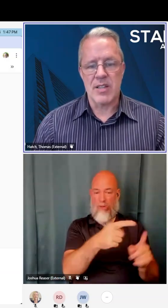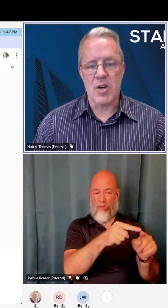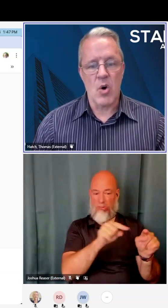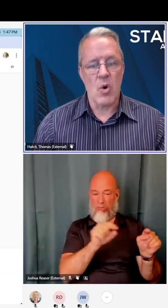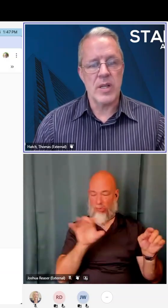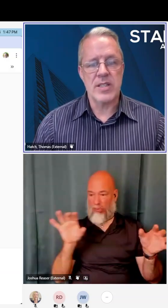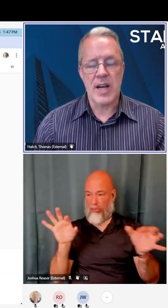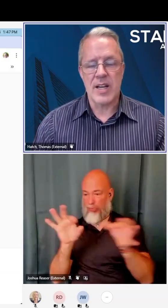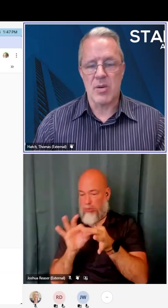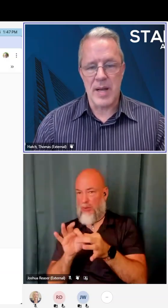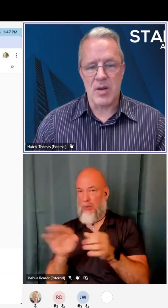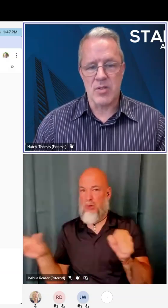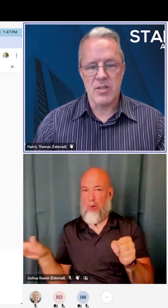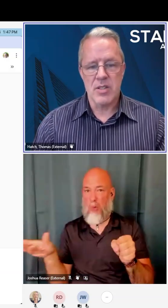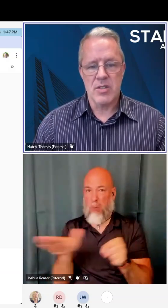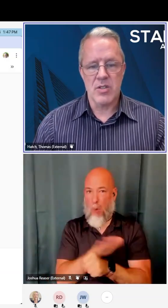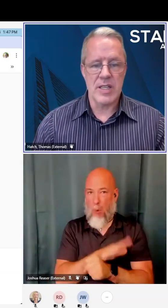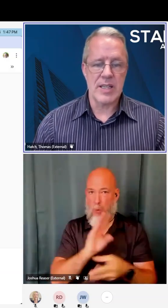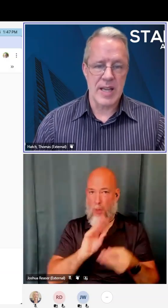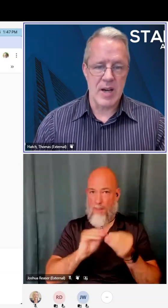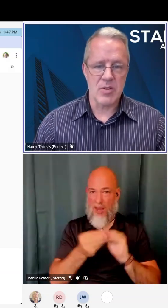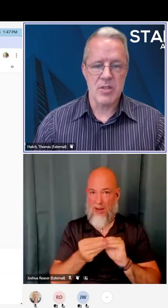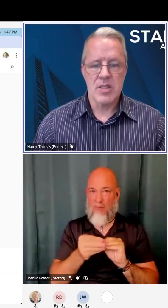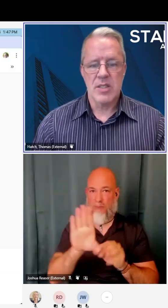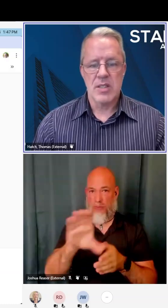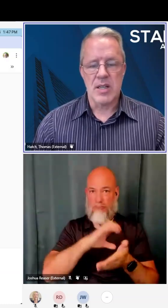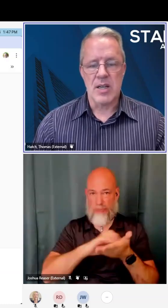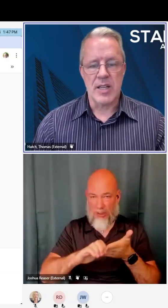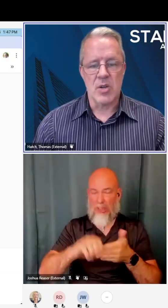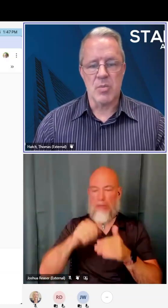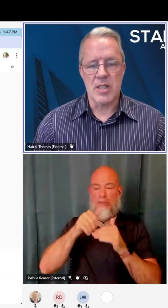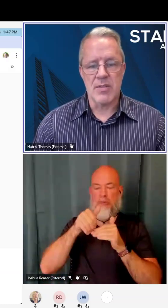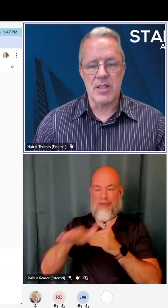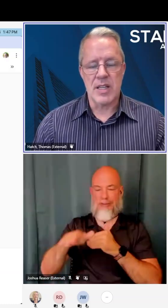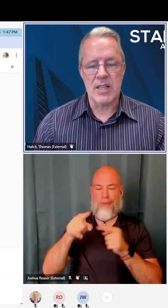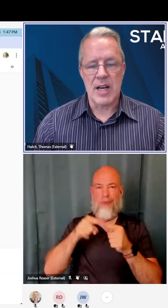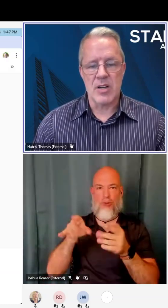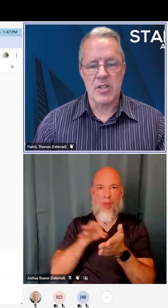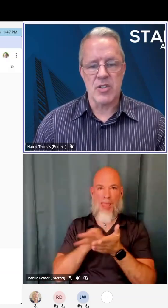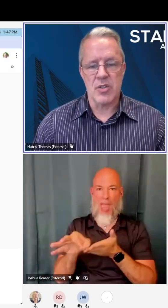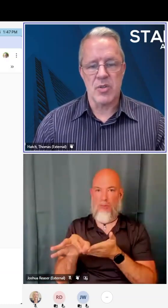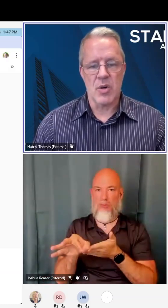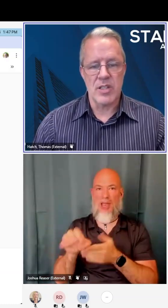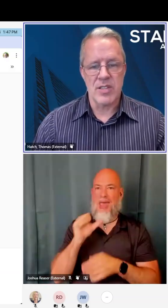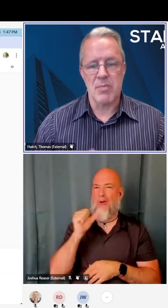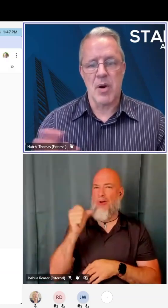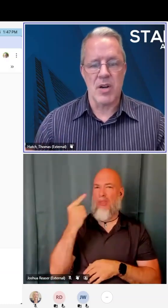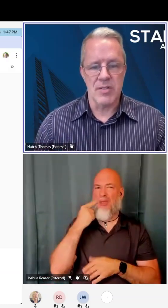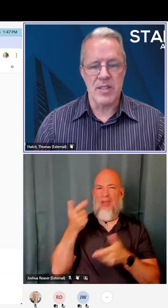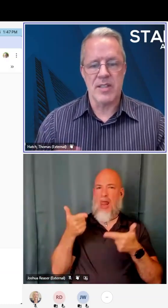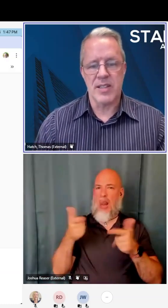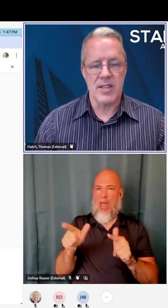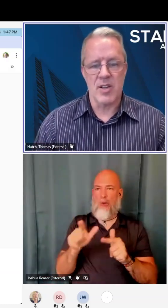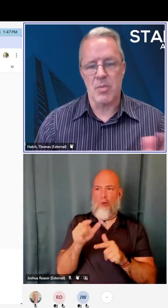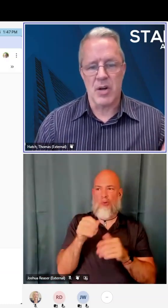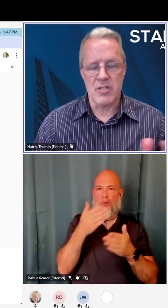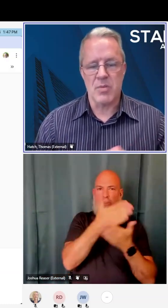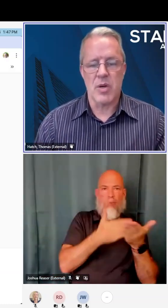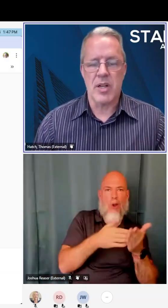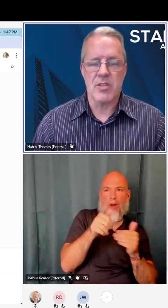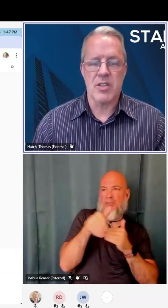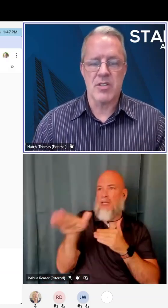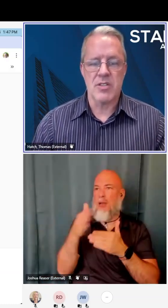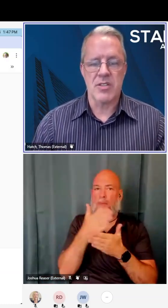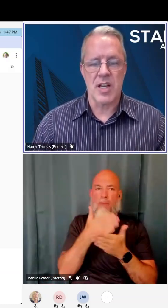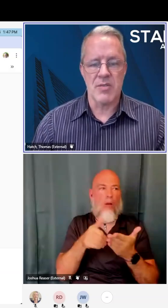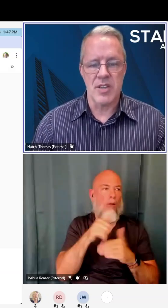have to send the whole entire amount to the account. I don't believe that they allow you to only send part of it and then another part